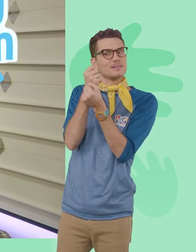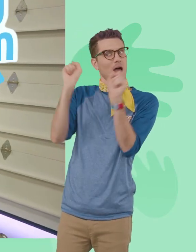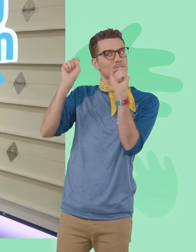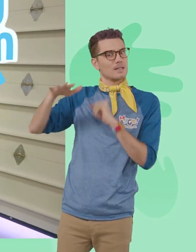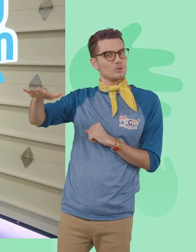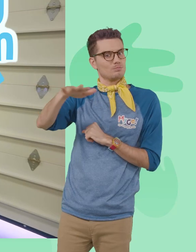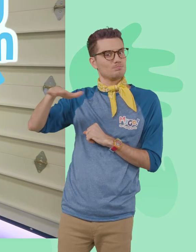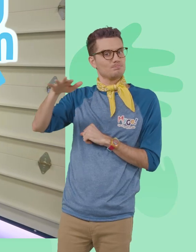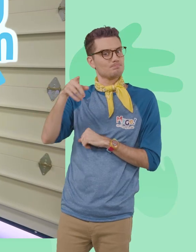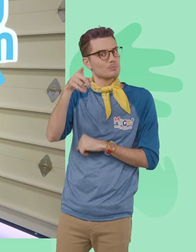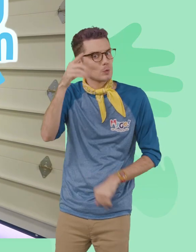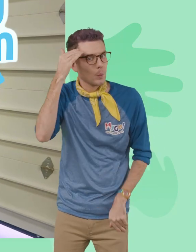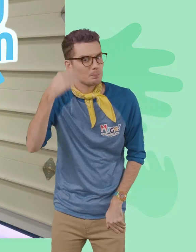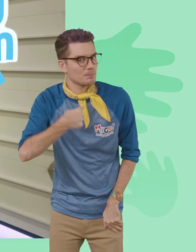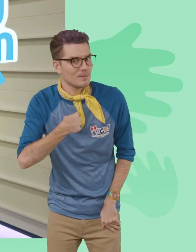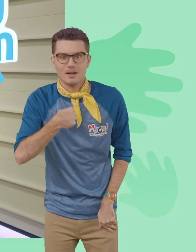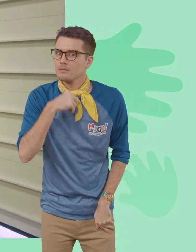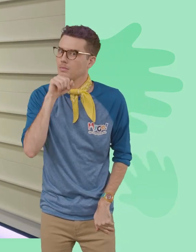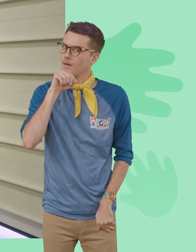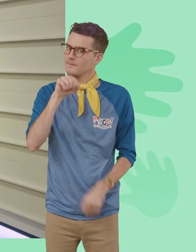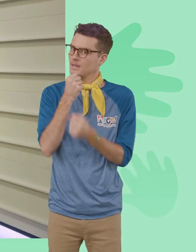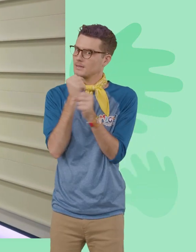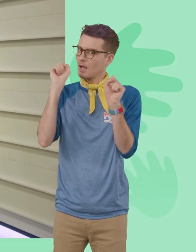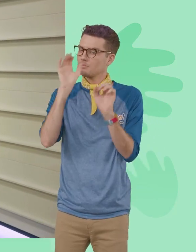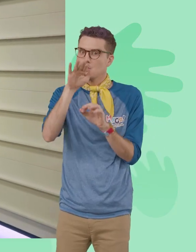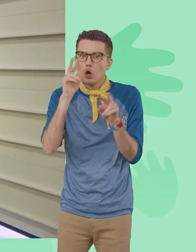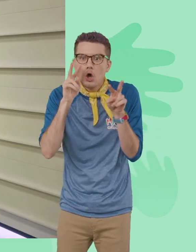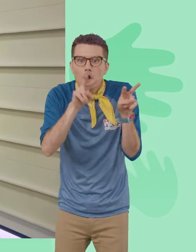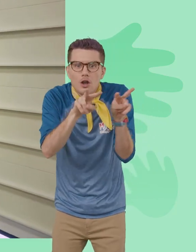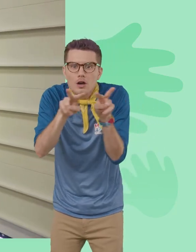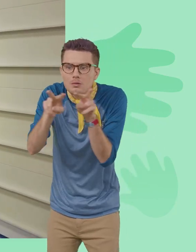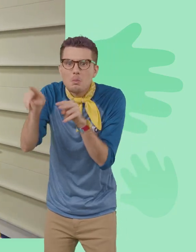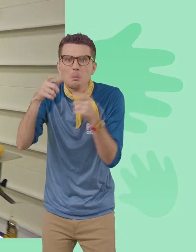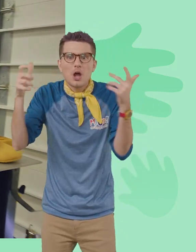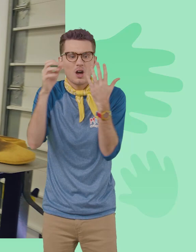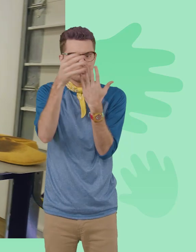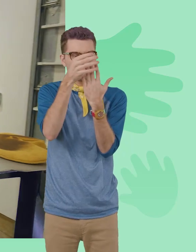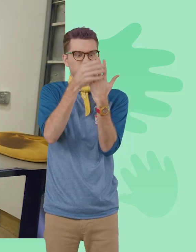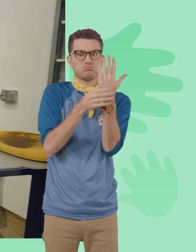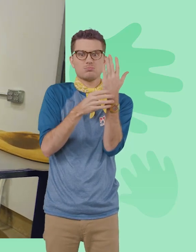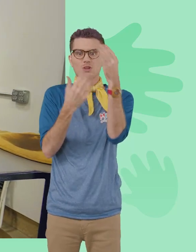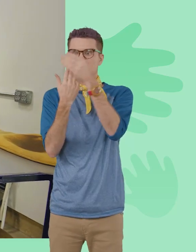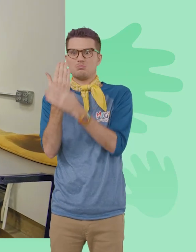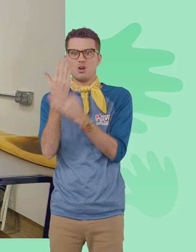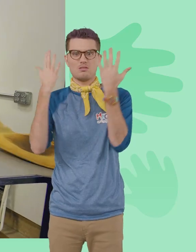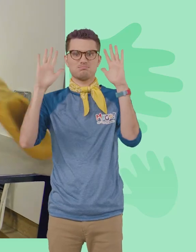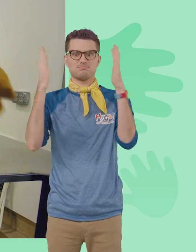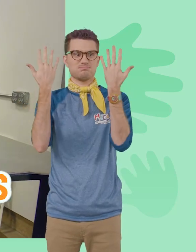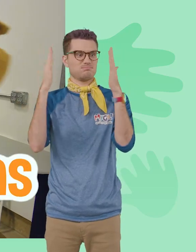safety station. And you know me, I love safety. Check it out. Look at these